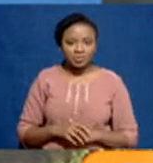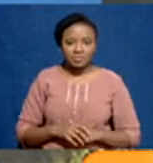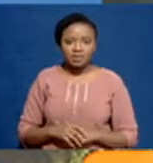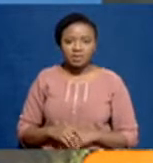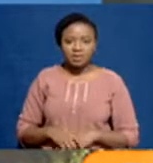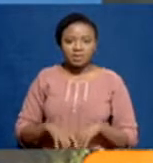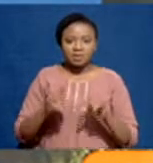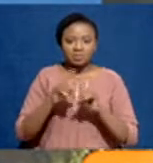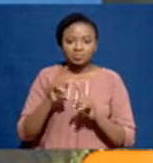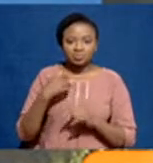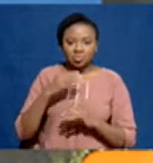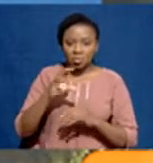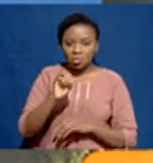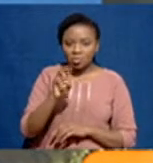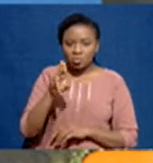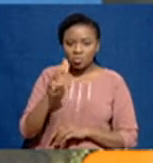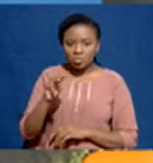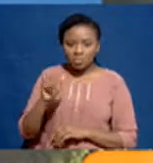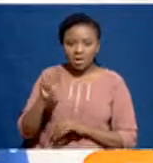of sporting director.